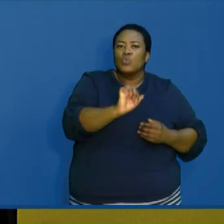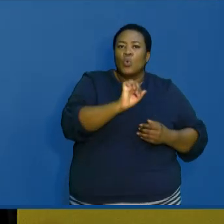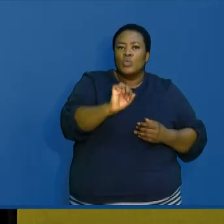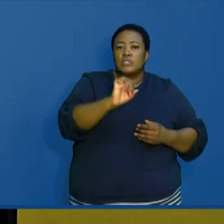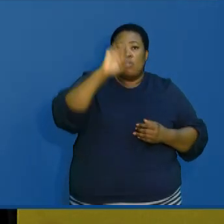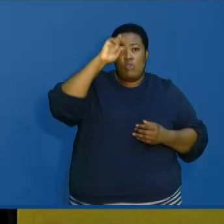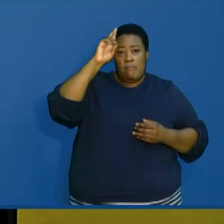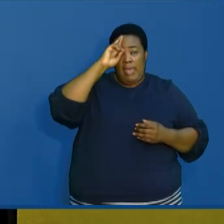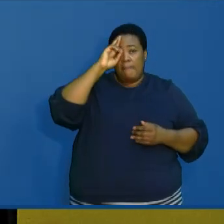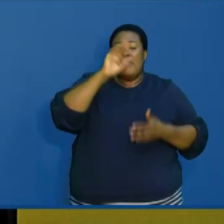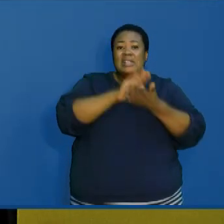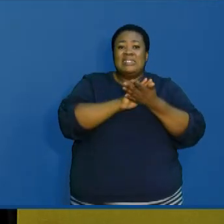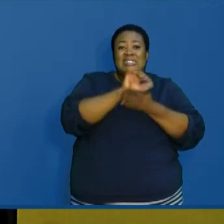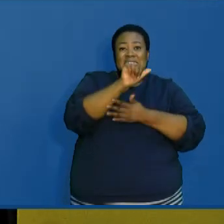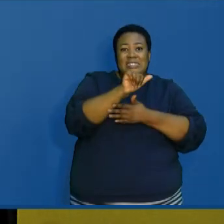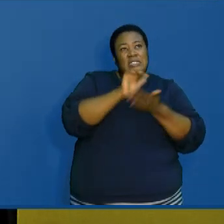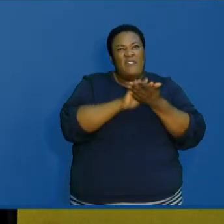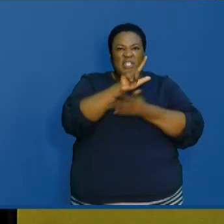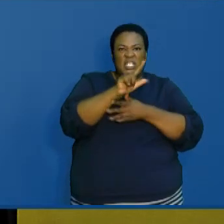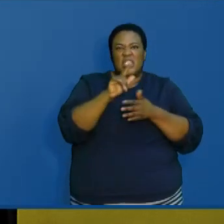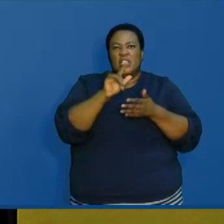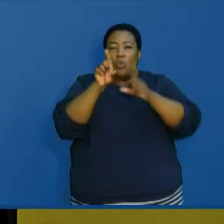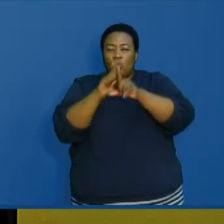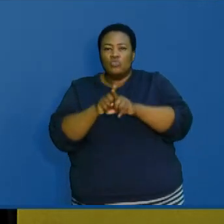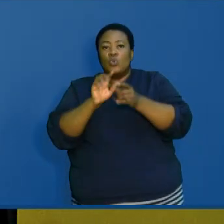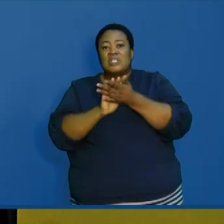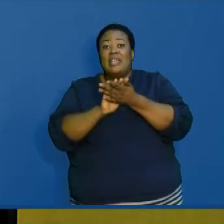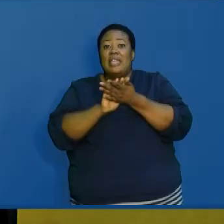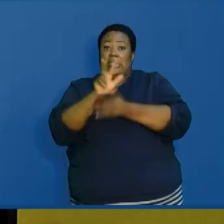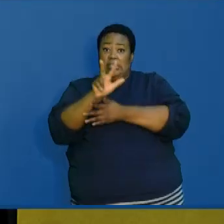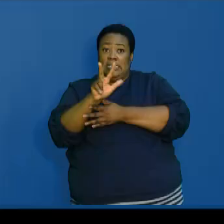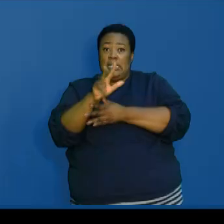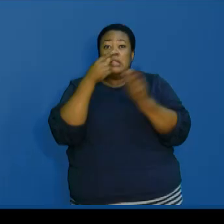as 18 marks of each of the poems.